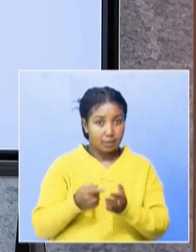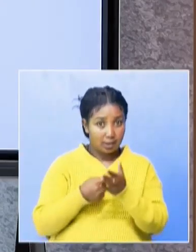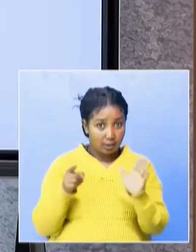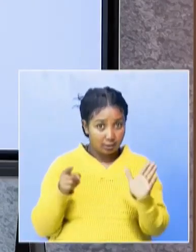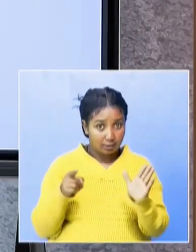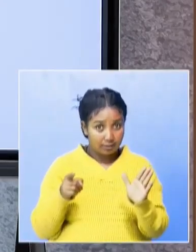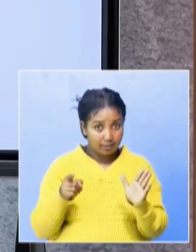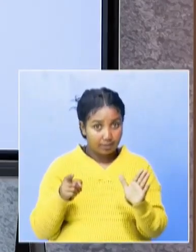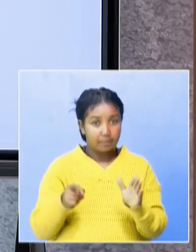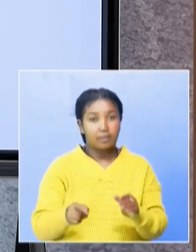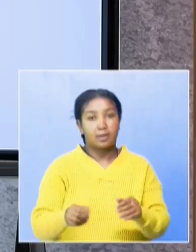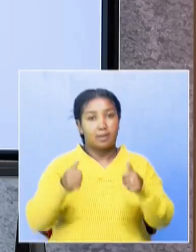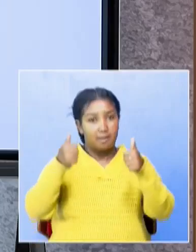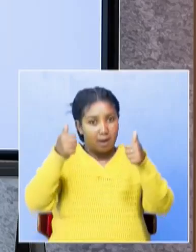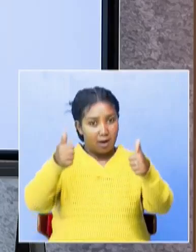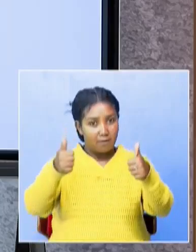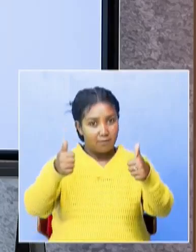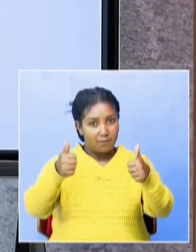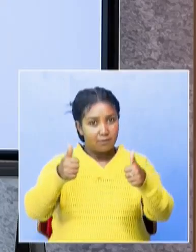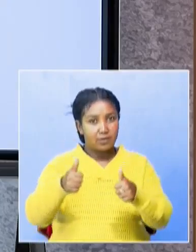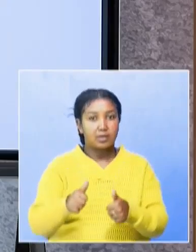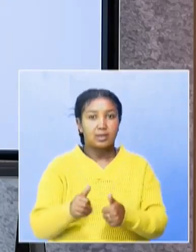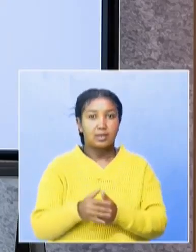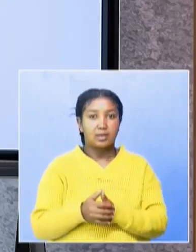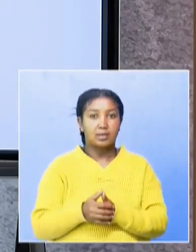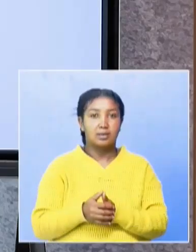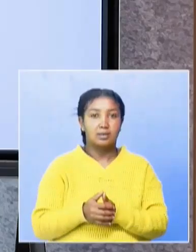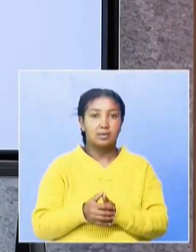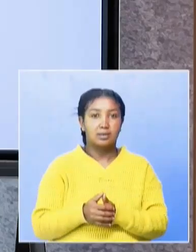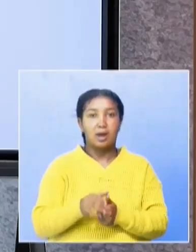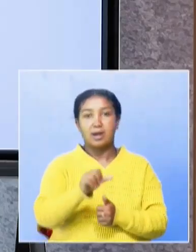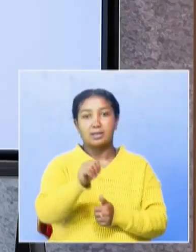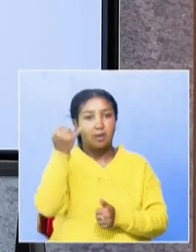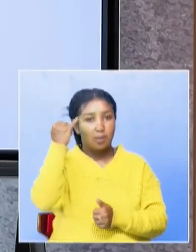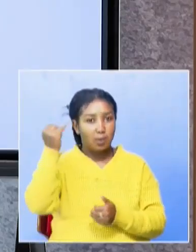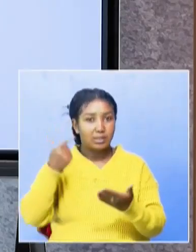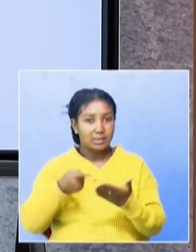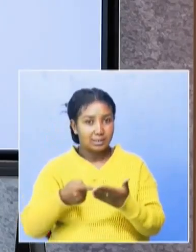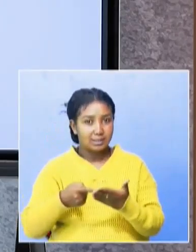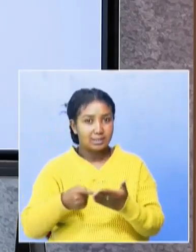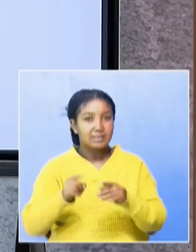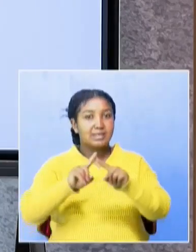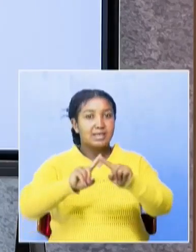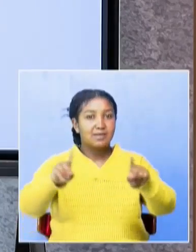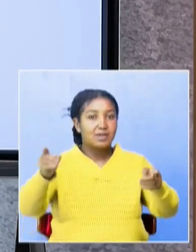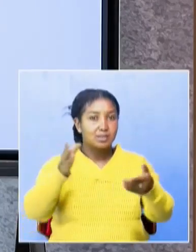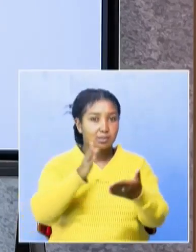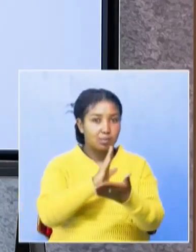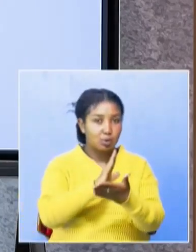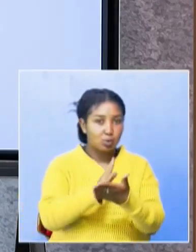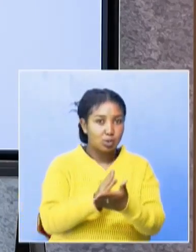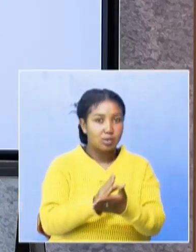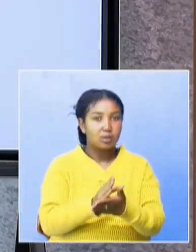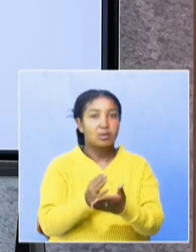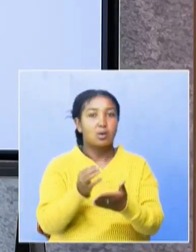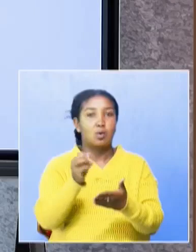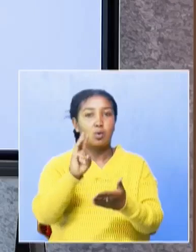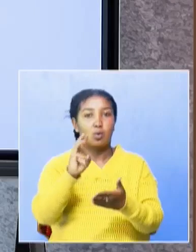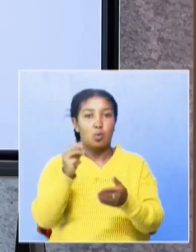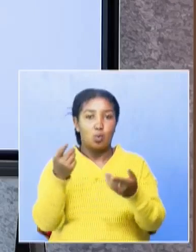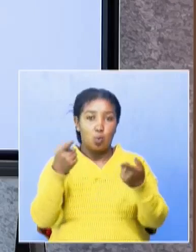right? Bravo. And another point is here the difference between while